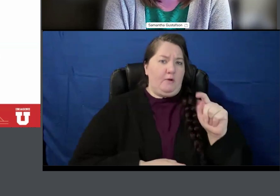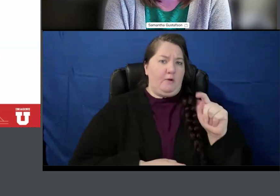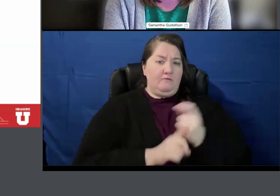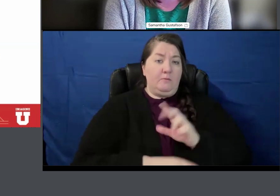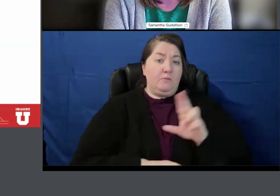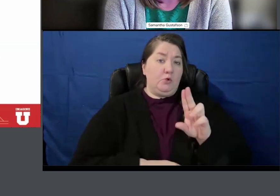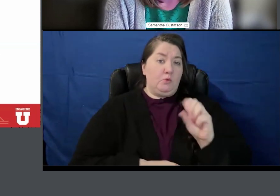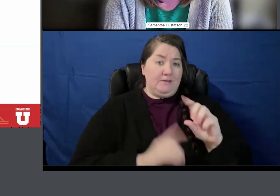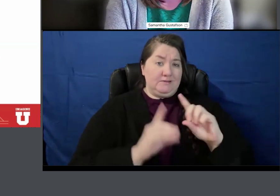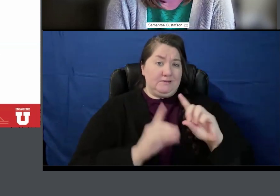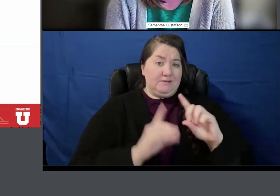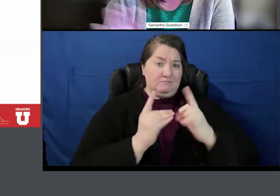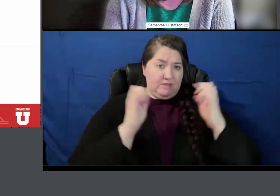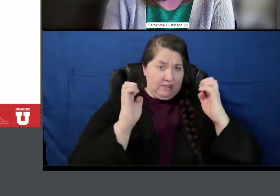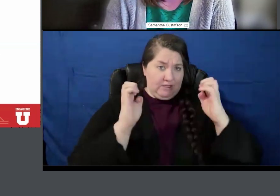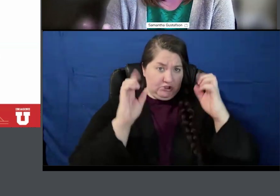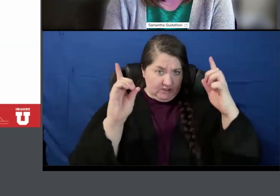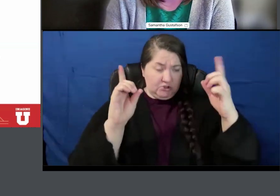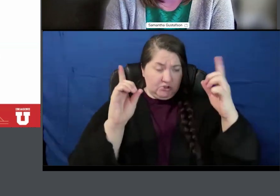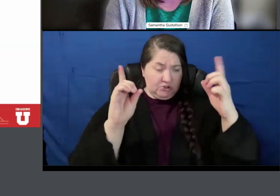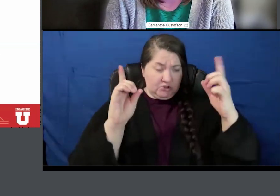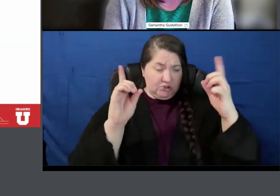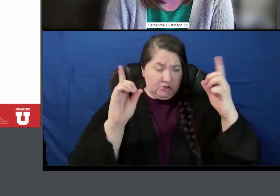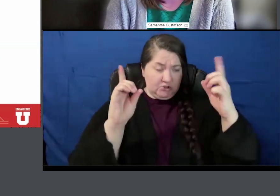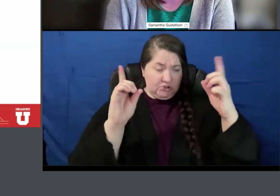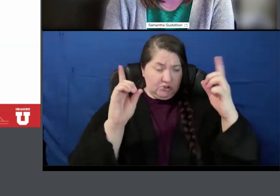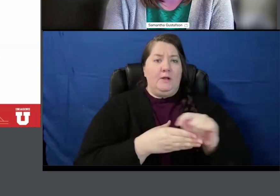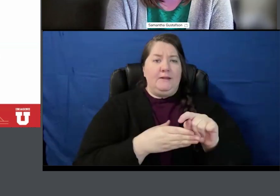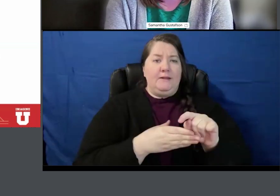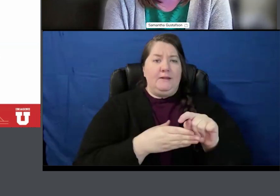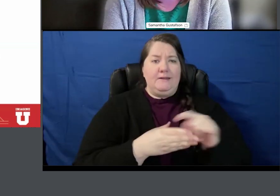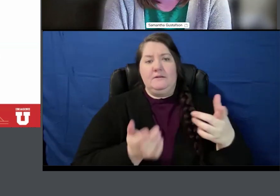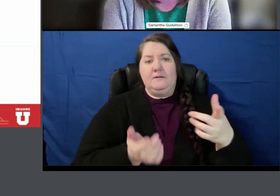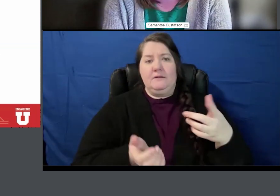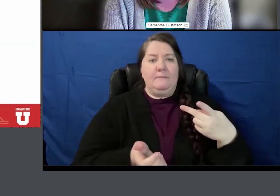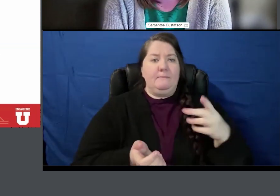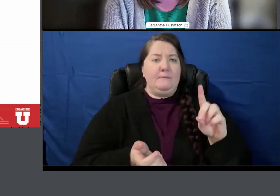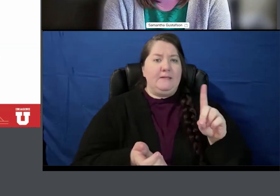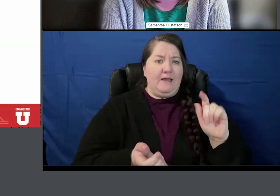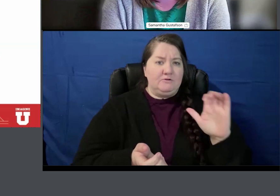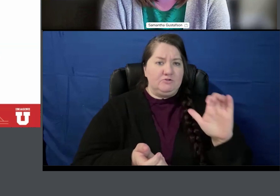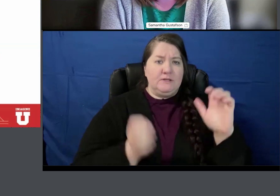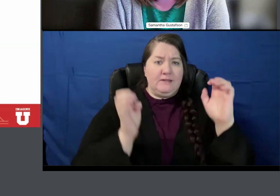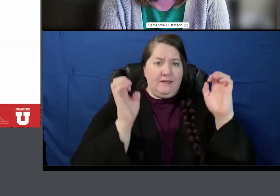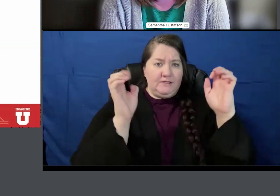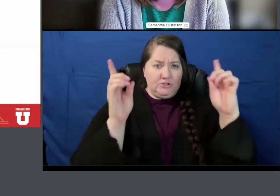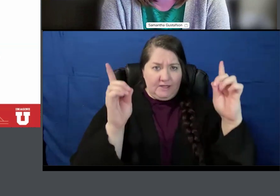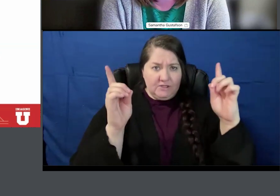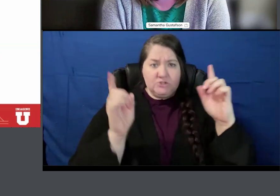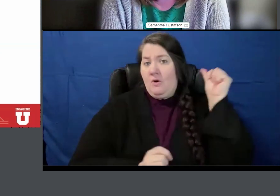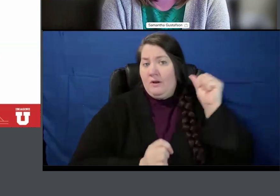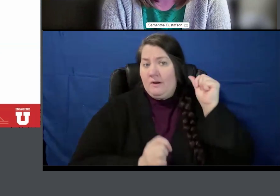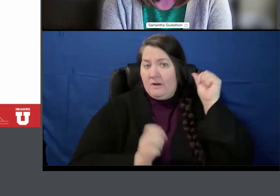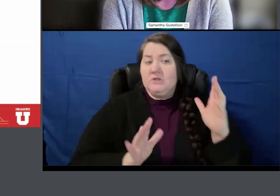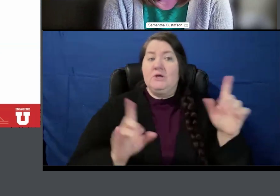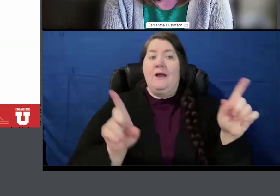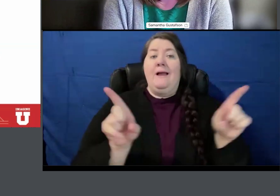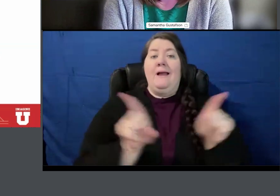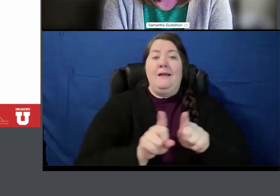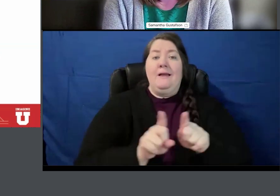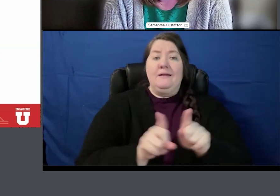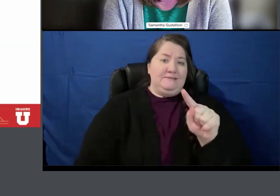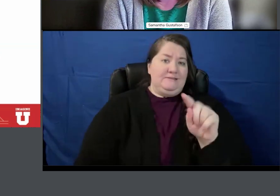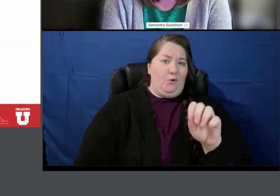of Education that focuses on training pediatric and educational audiologists alongside teachers of the deaf.